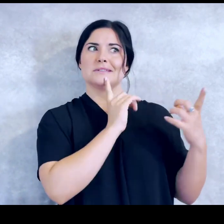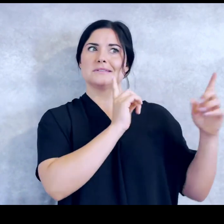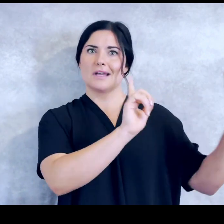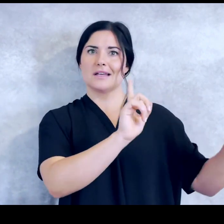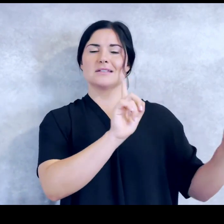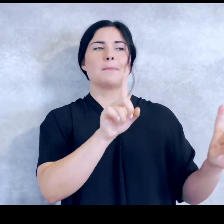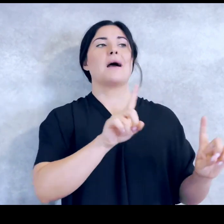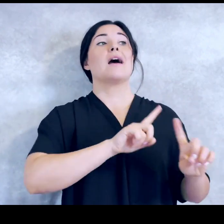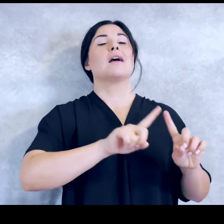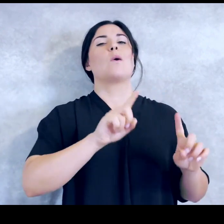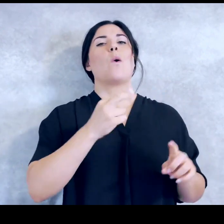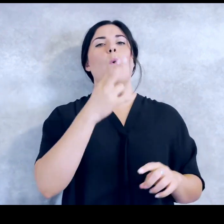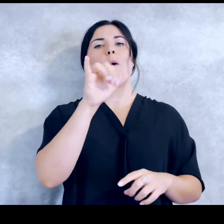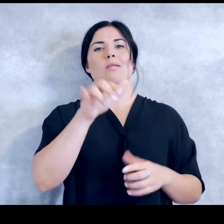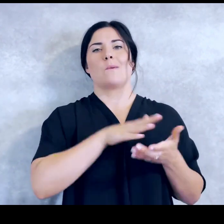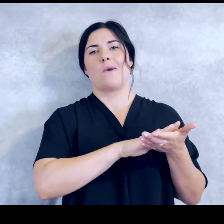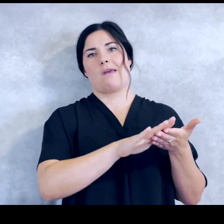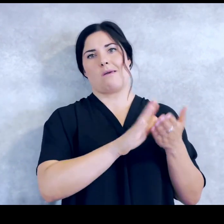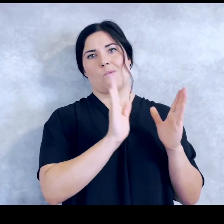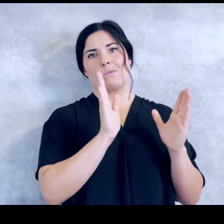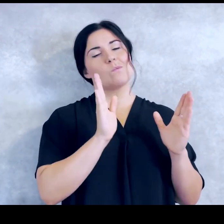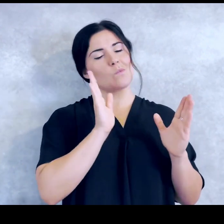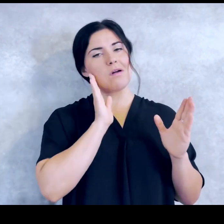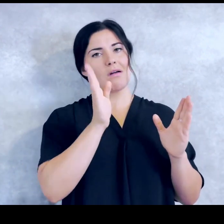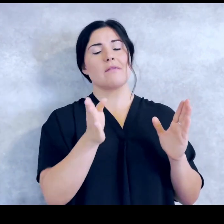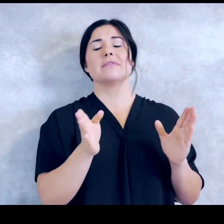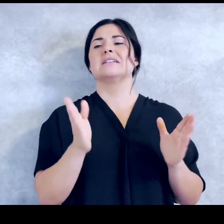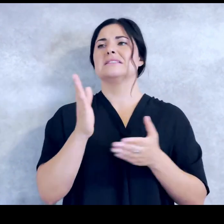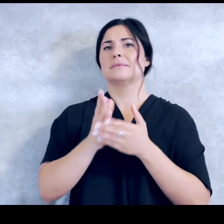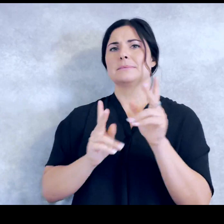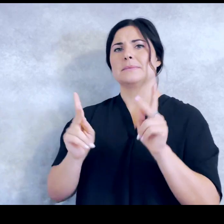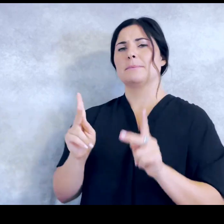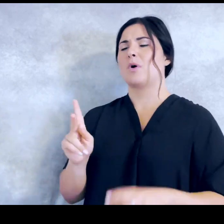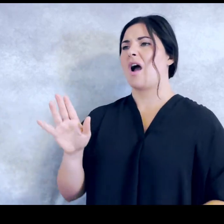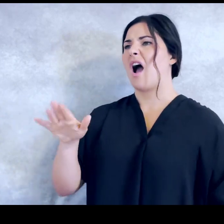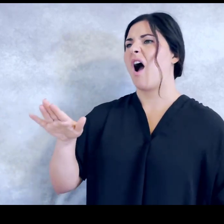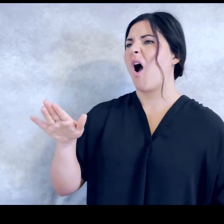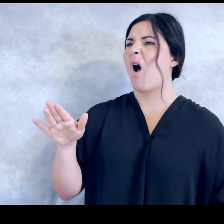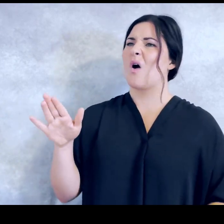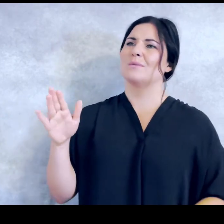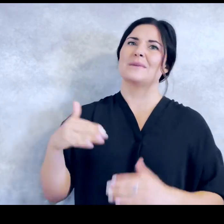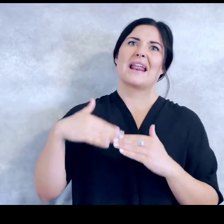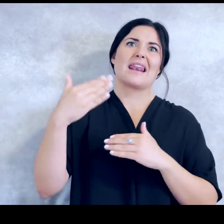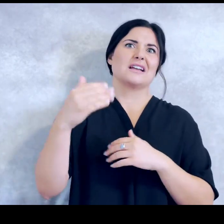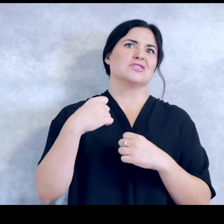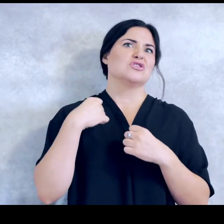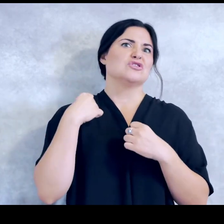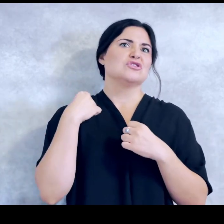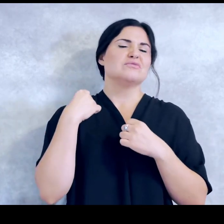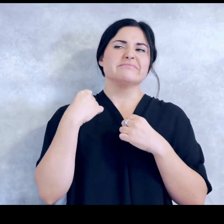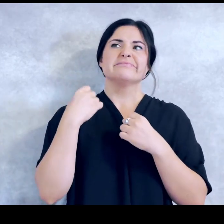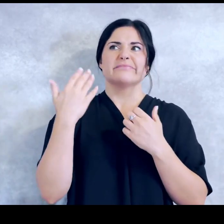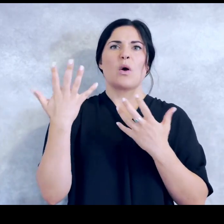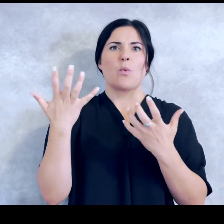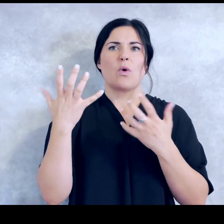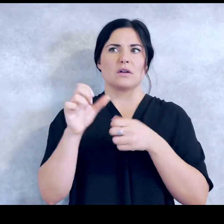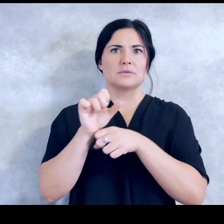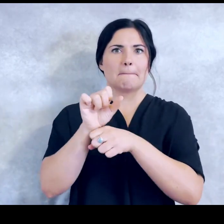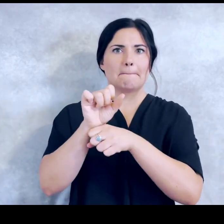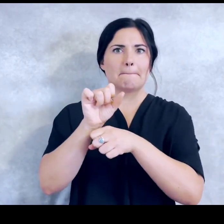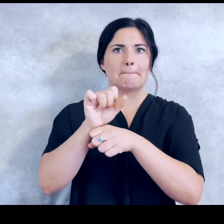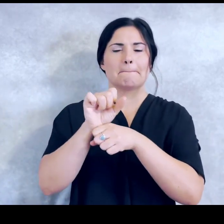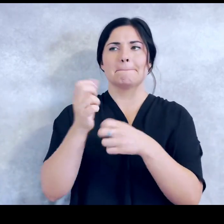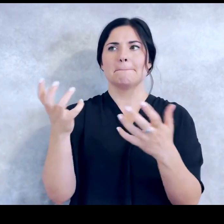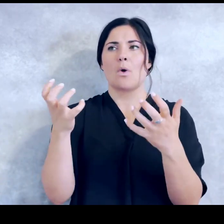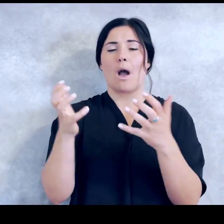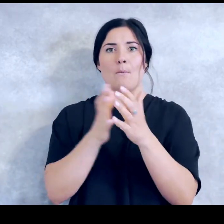that relationship for you, but I would do it in a holy way. There's other people that say, well, if I just, that this next big job and you've made the job